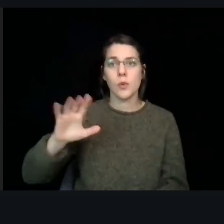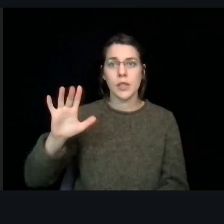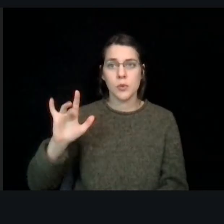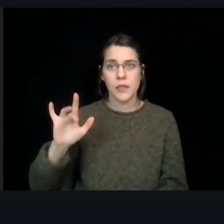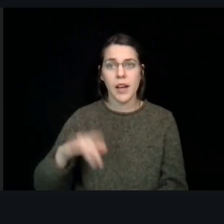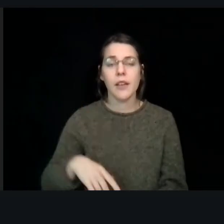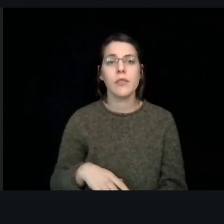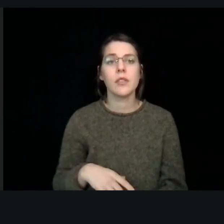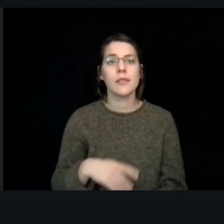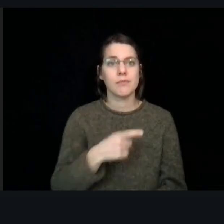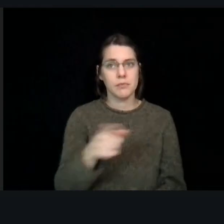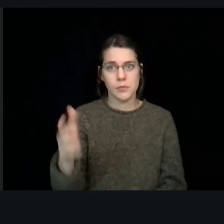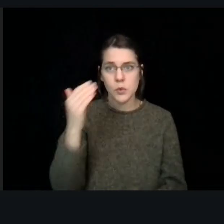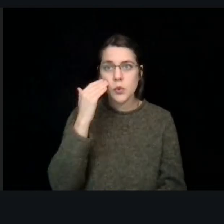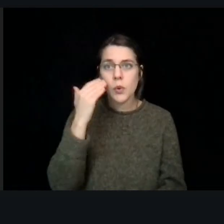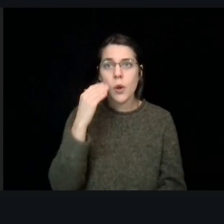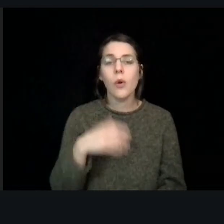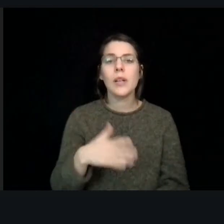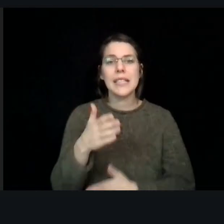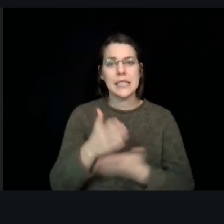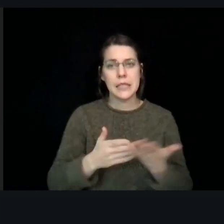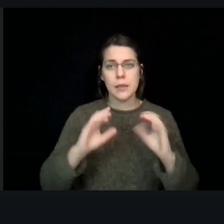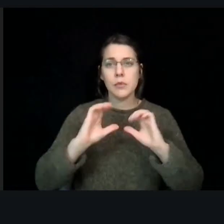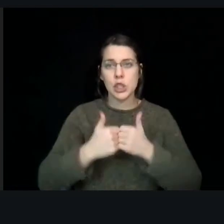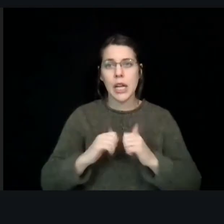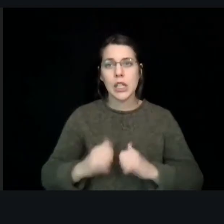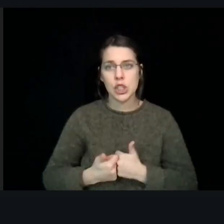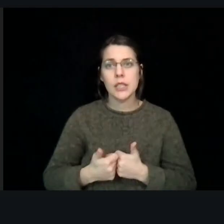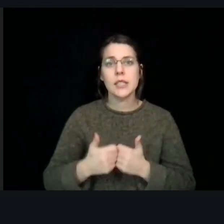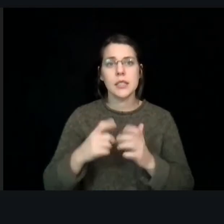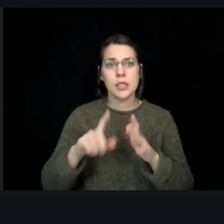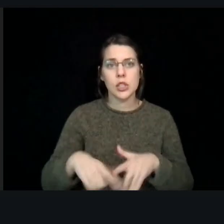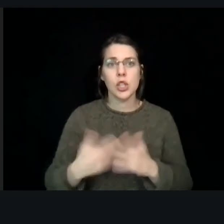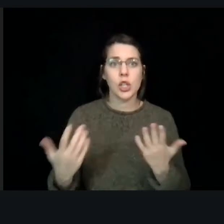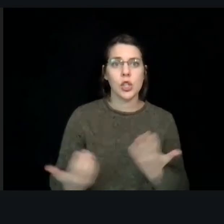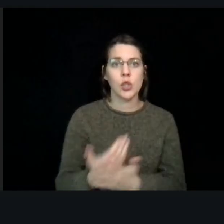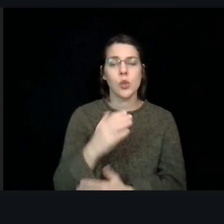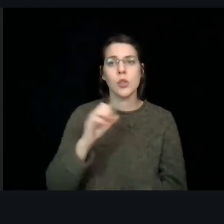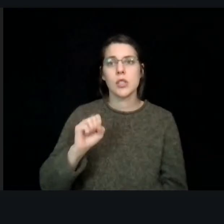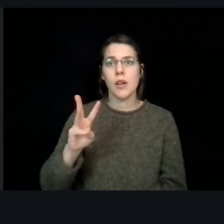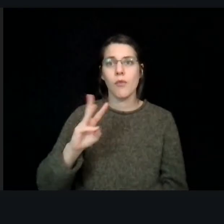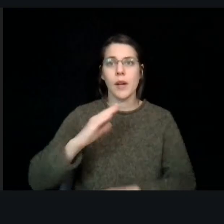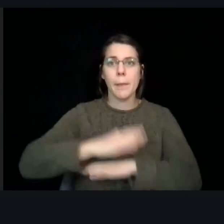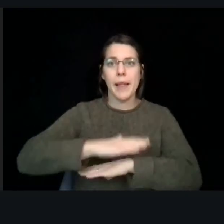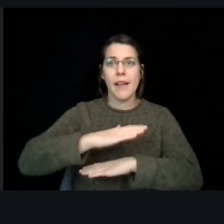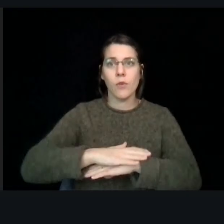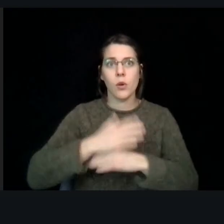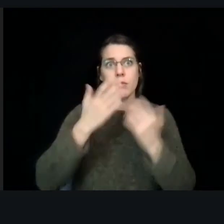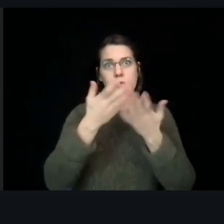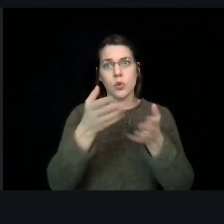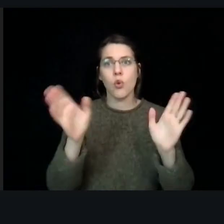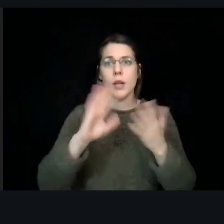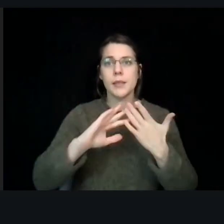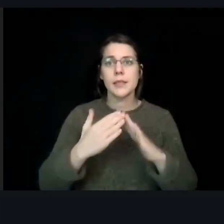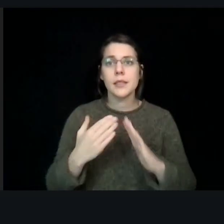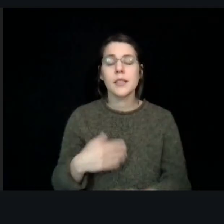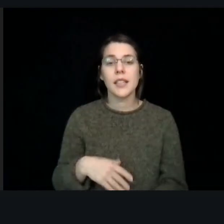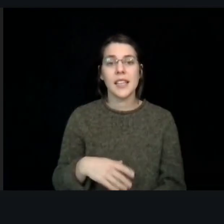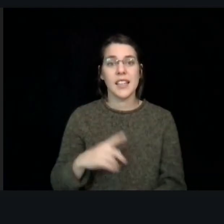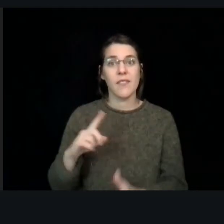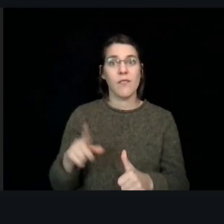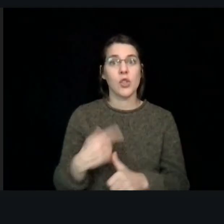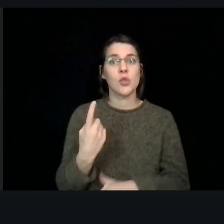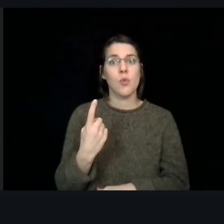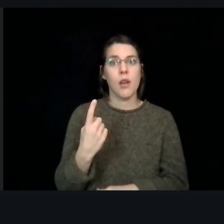As you all are aware, there have been some challenges with launching a new software platform citywide, the first one in a decade that we have